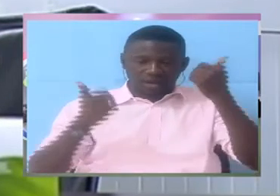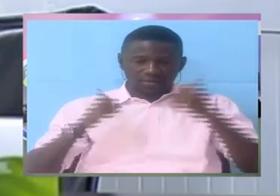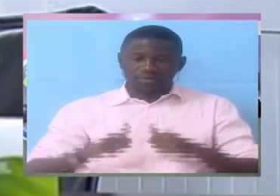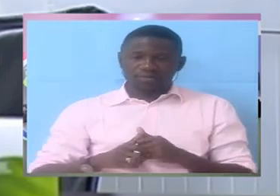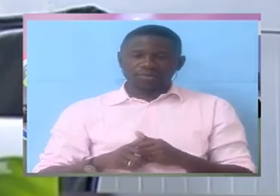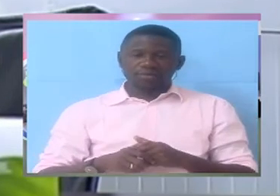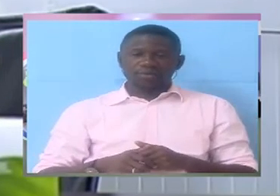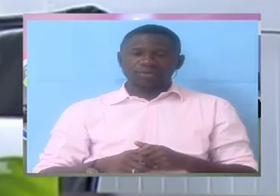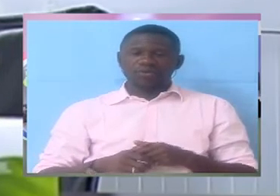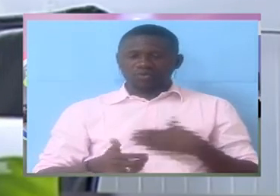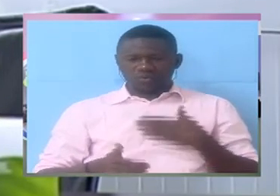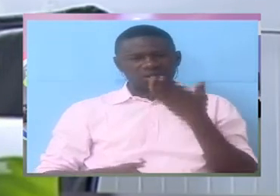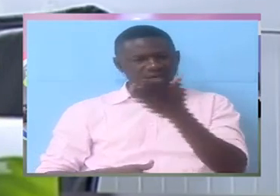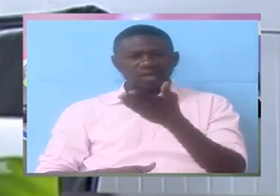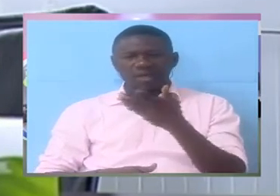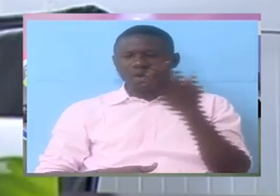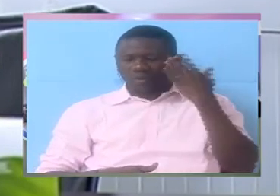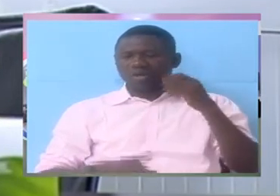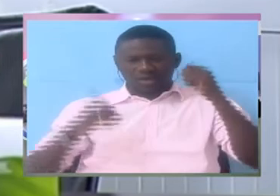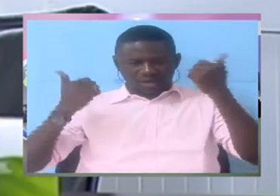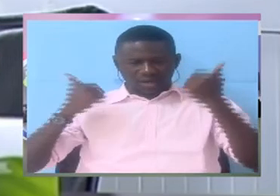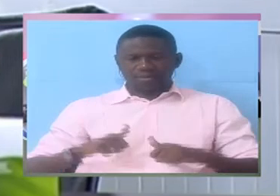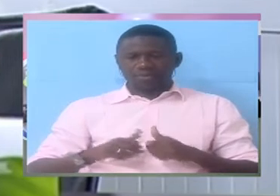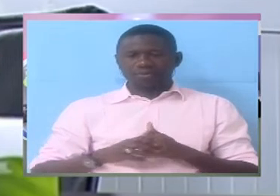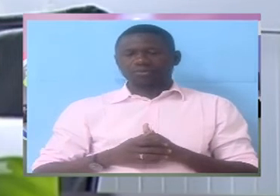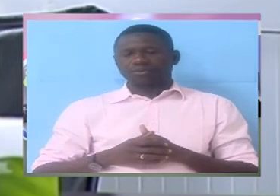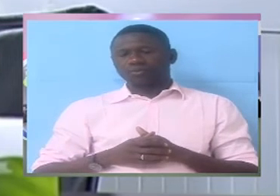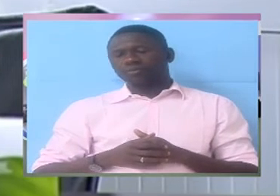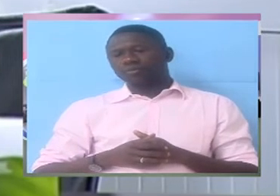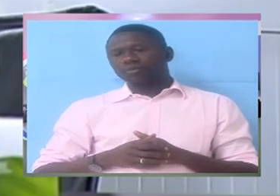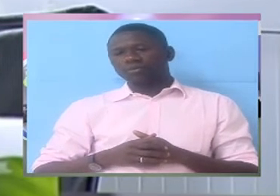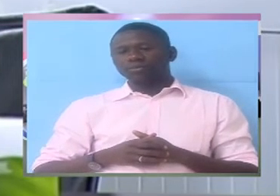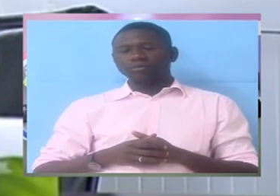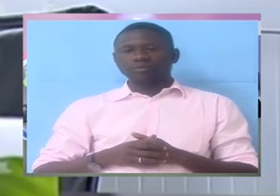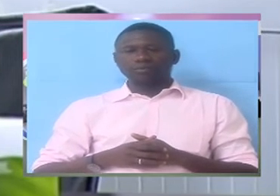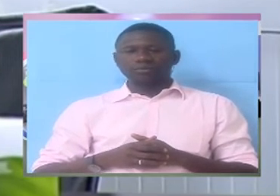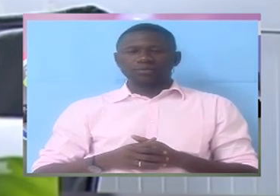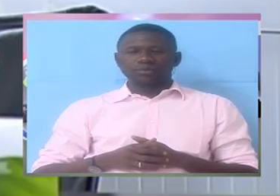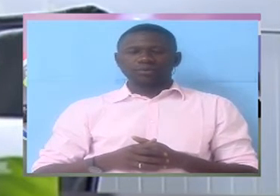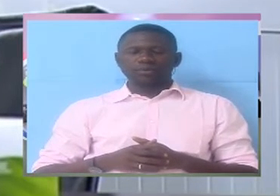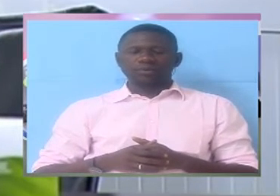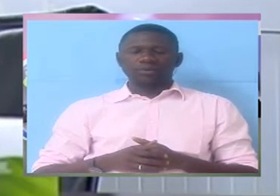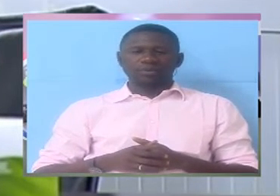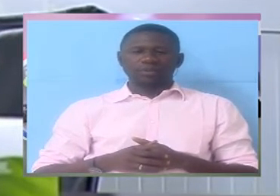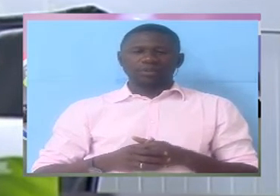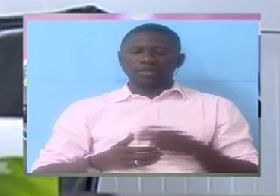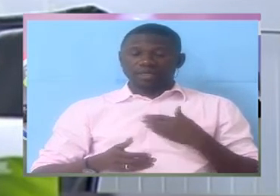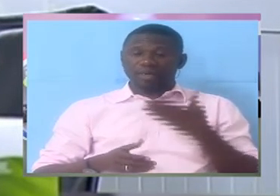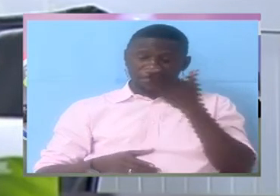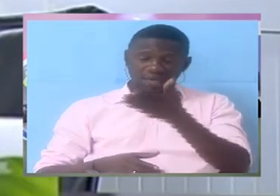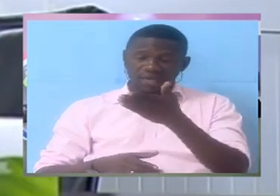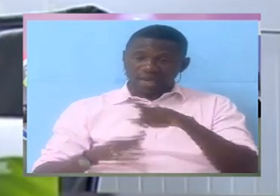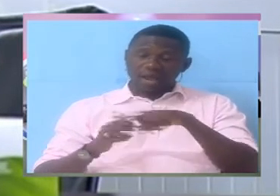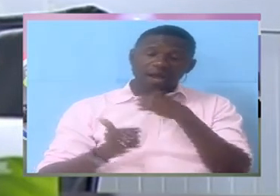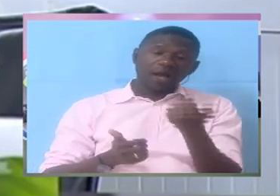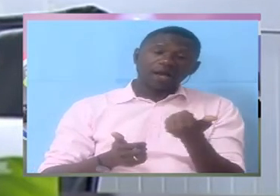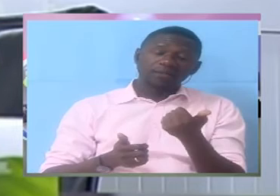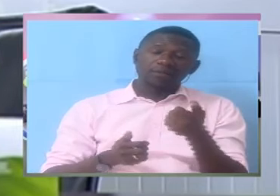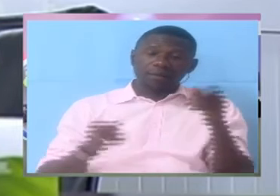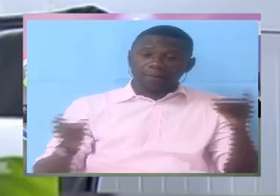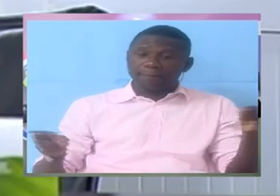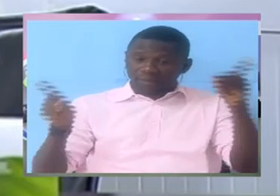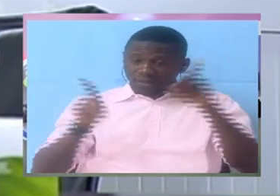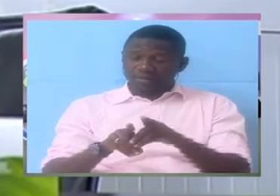you counsel, saw it. Counsel, be present and participate are different.